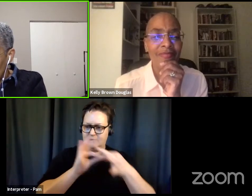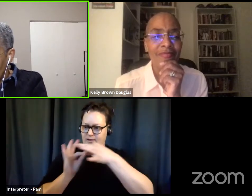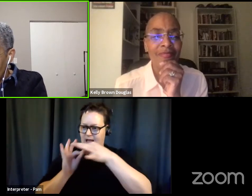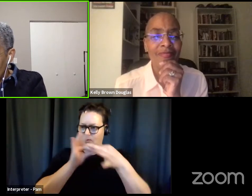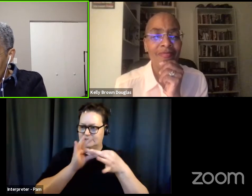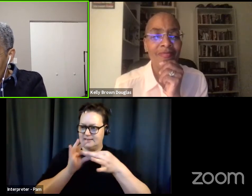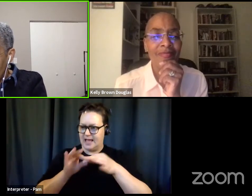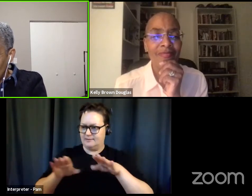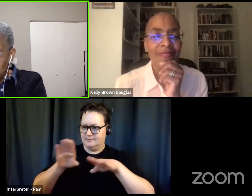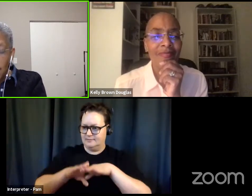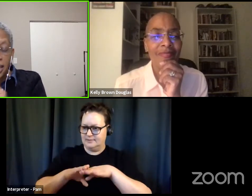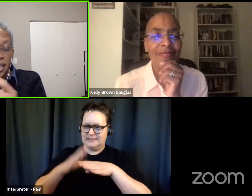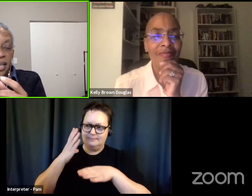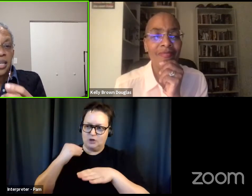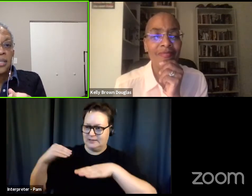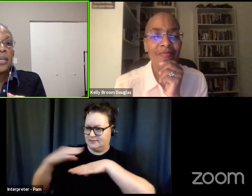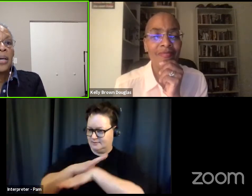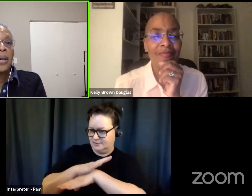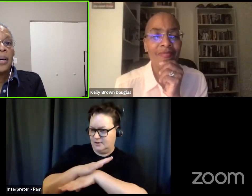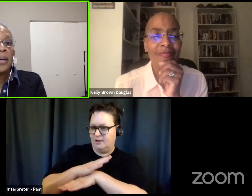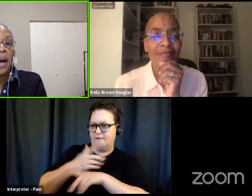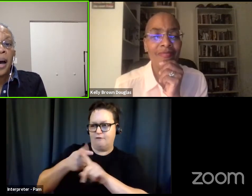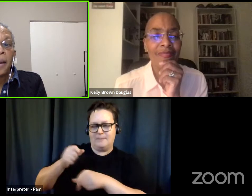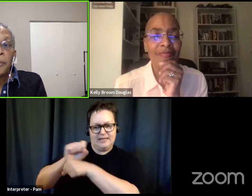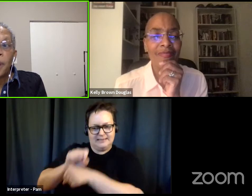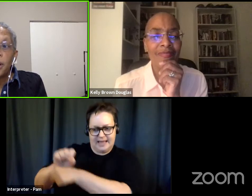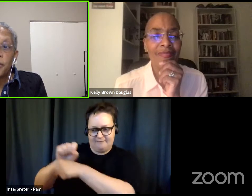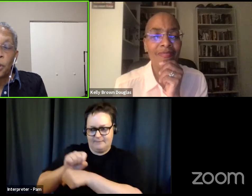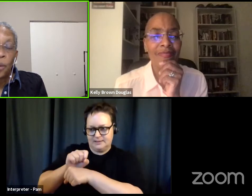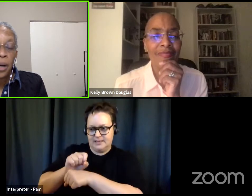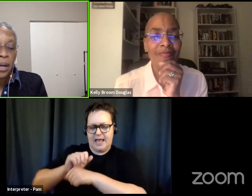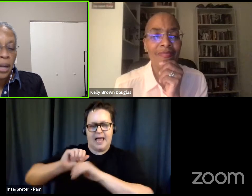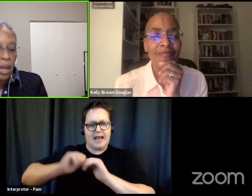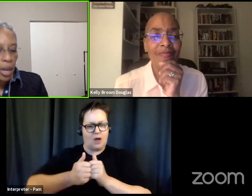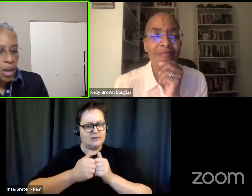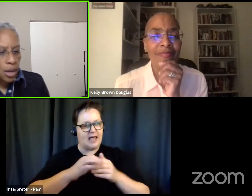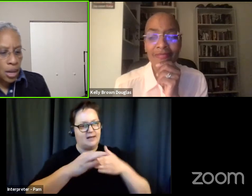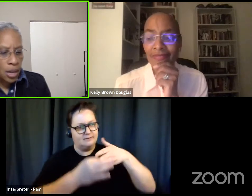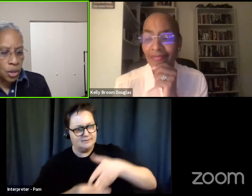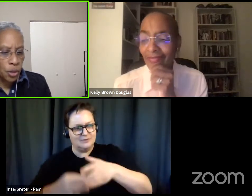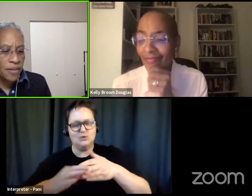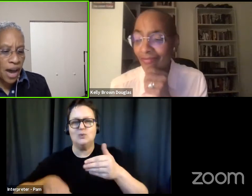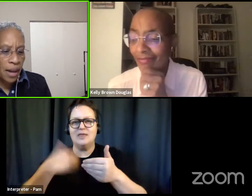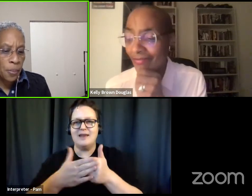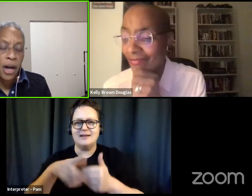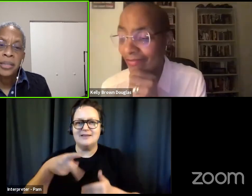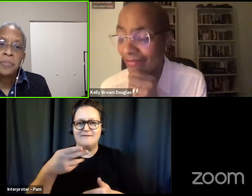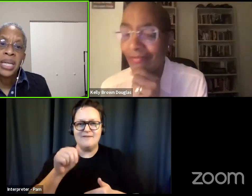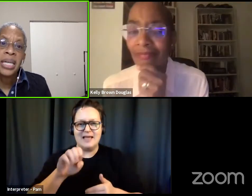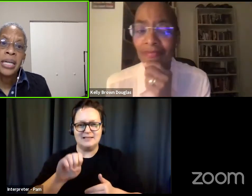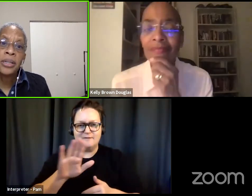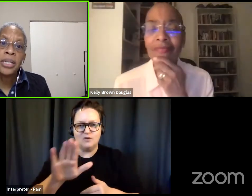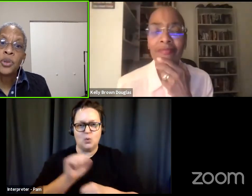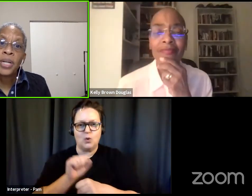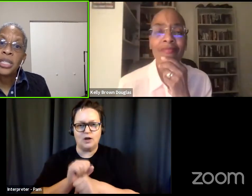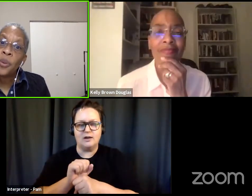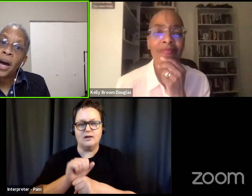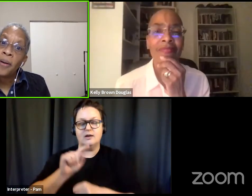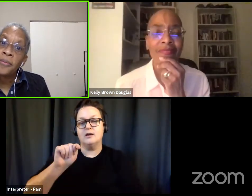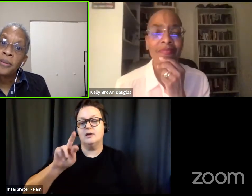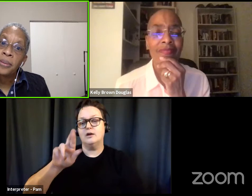into the next phase, which I think is part of your work. Trayvon Martin being killed